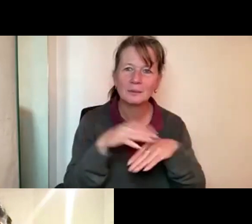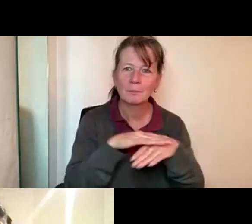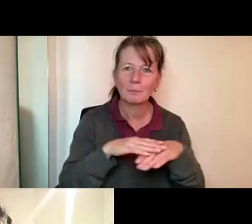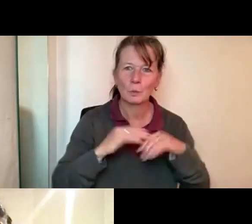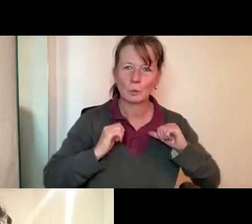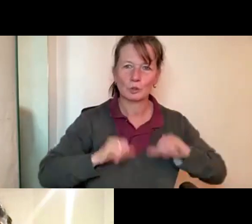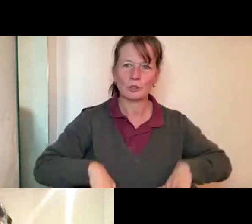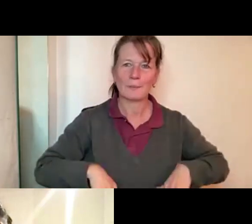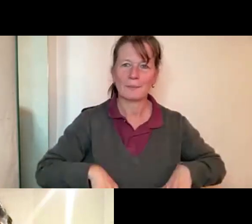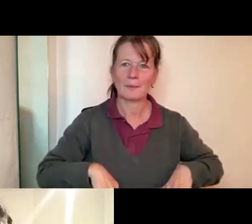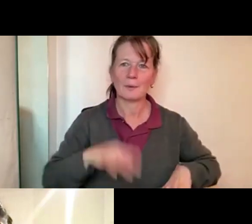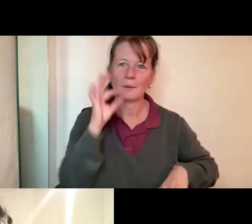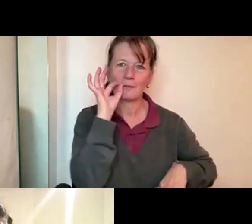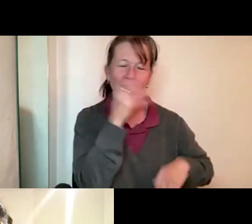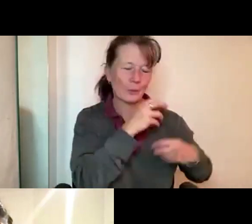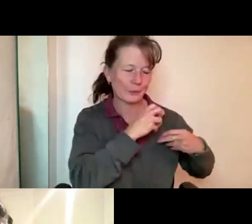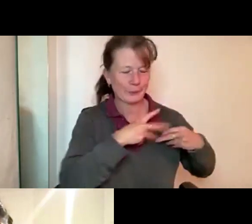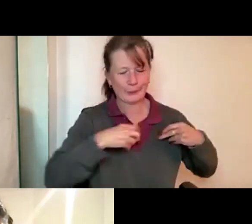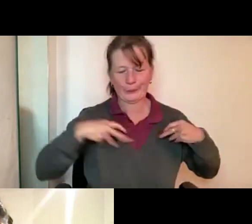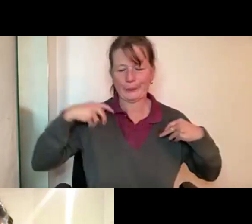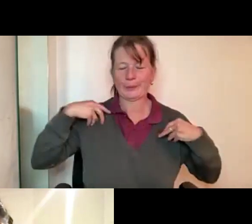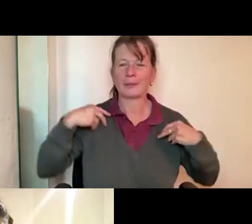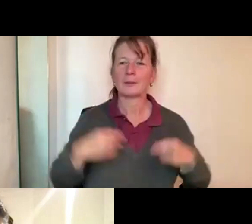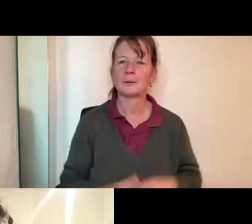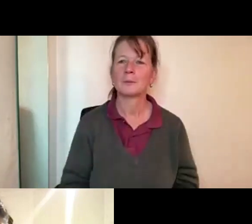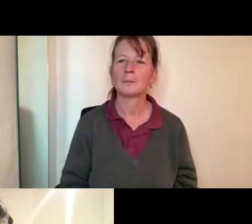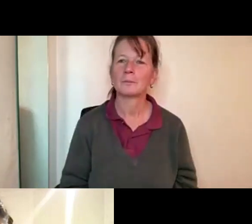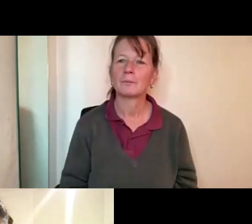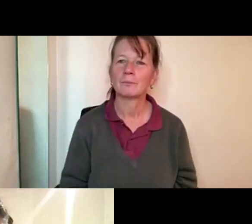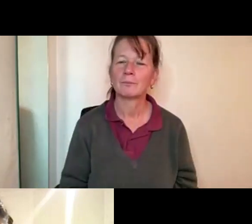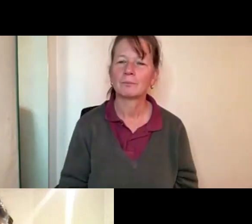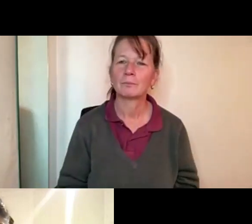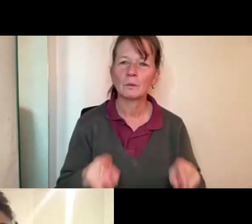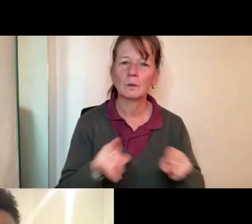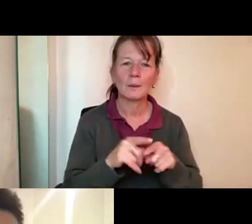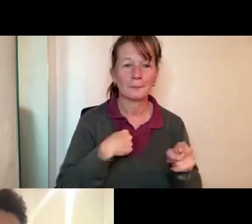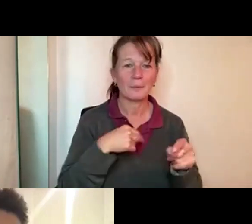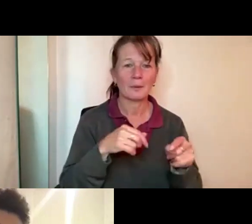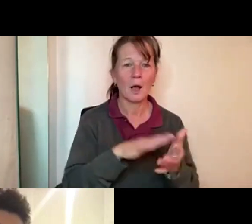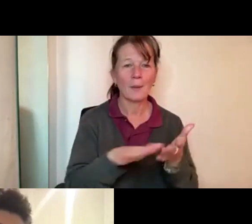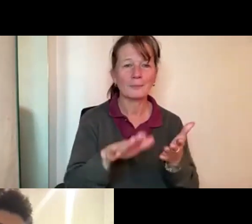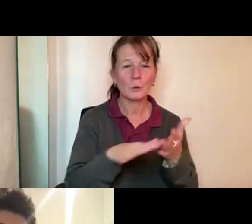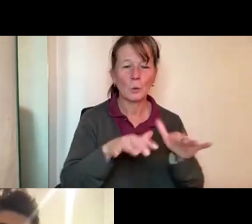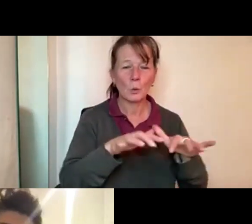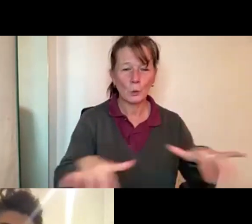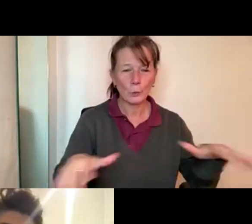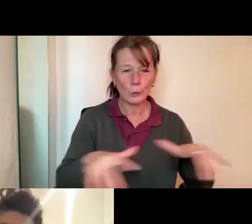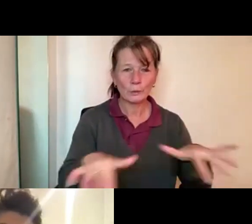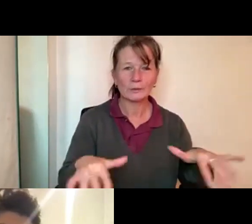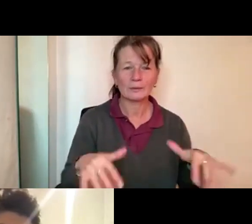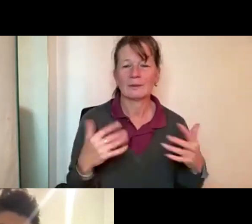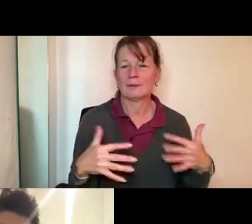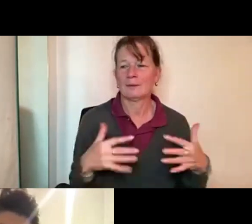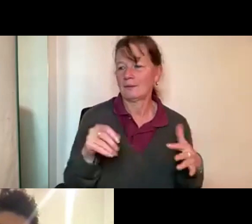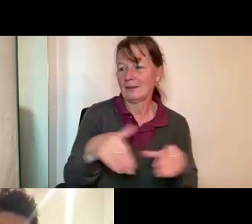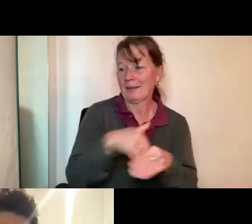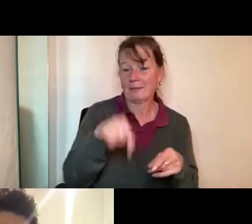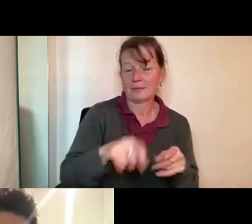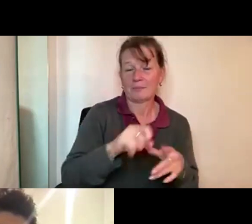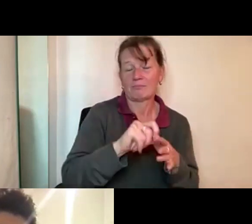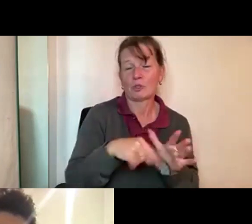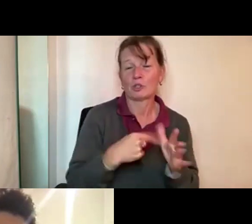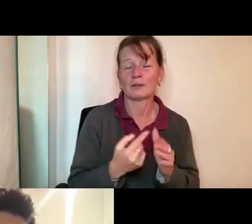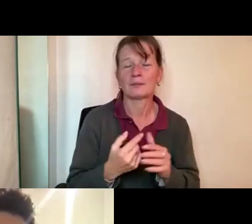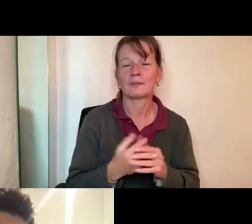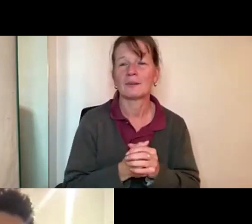jumper with a flowery neckline. And I was a harpsichordist for Out of Her Mouth, amazing project.